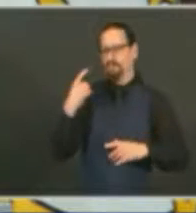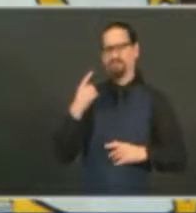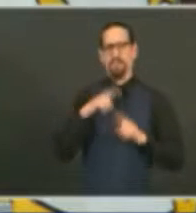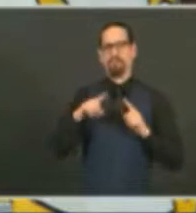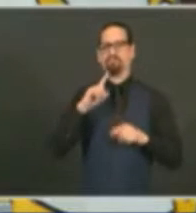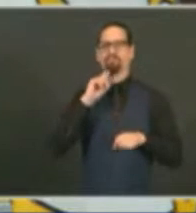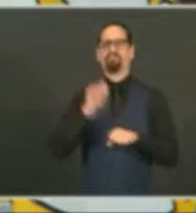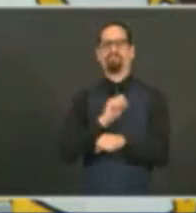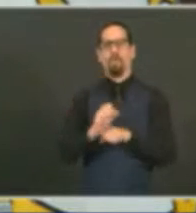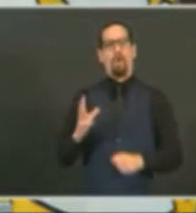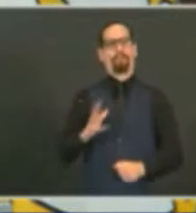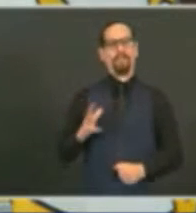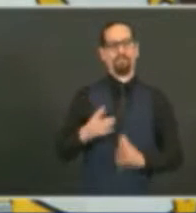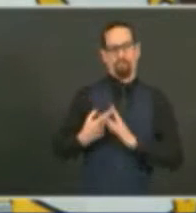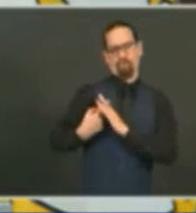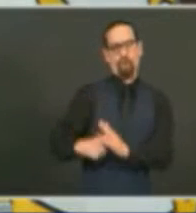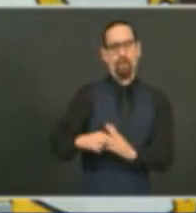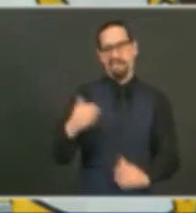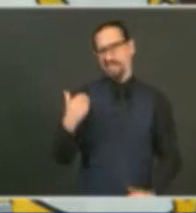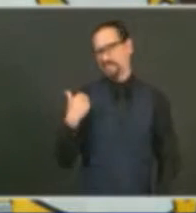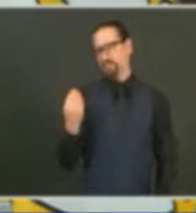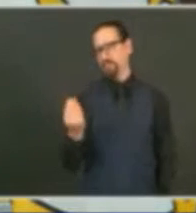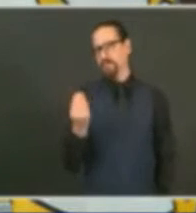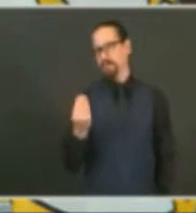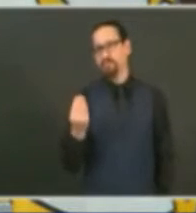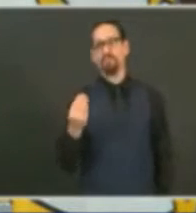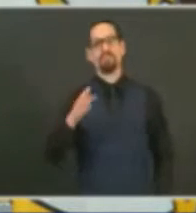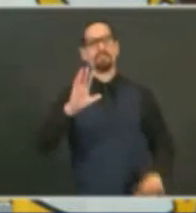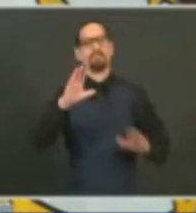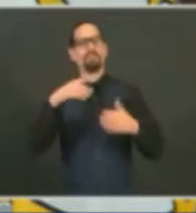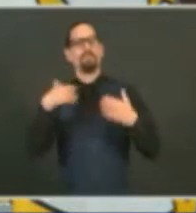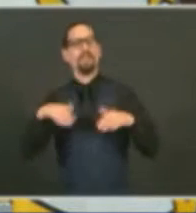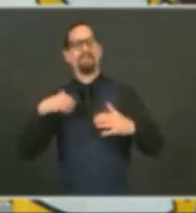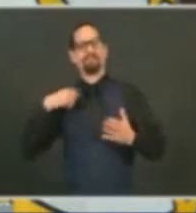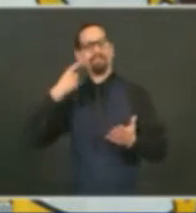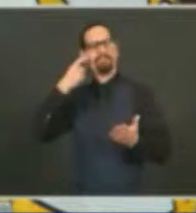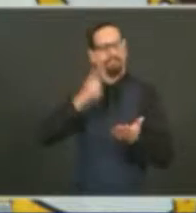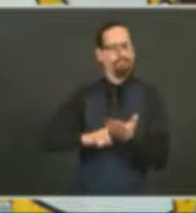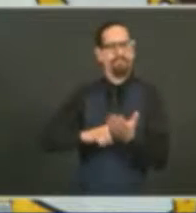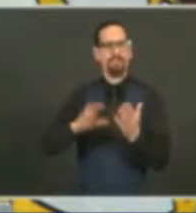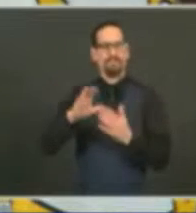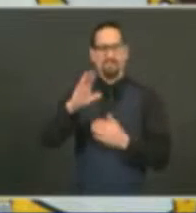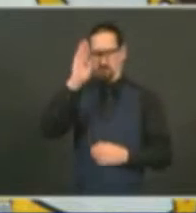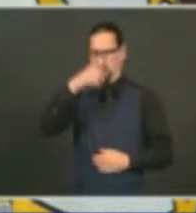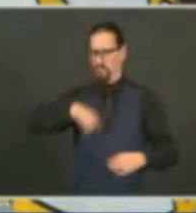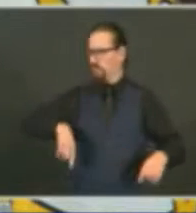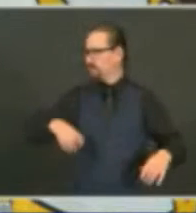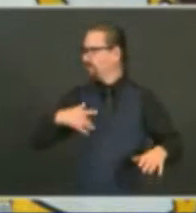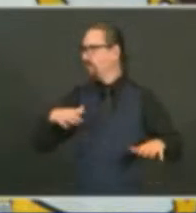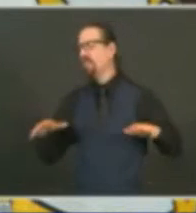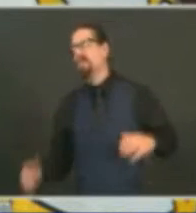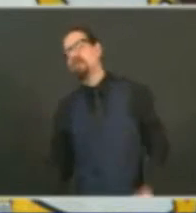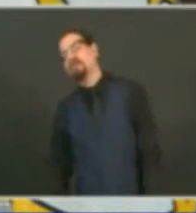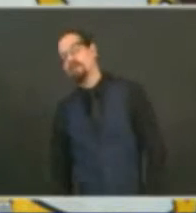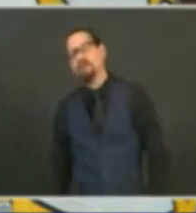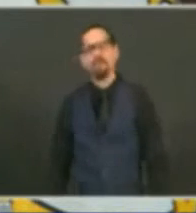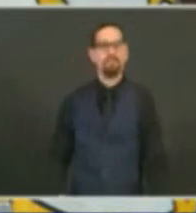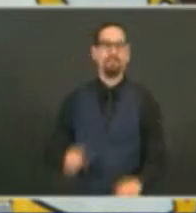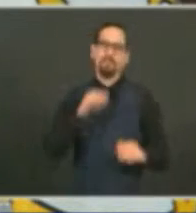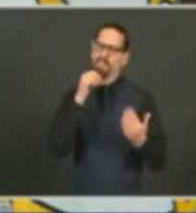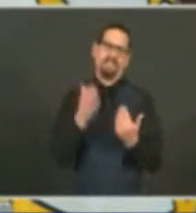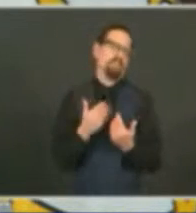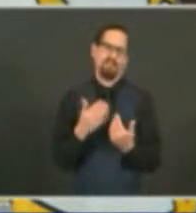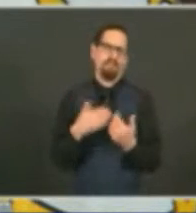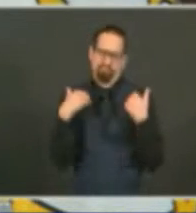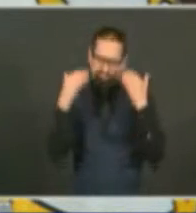acknowledging that none of this has been easy. Thanksgiving was hard. My kids said, "Mom, this is weird. It's unusual,